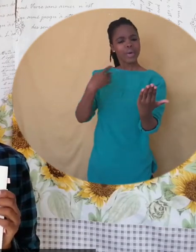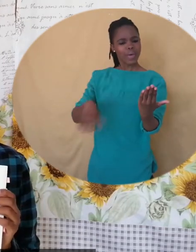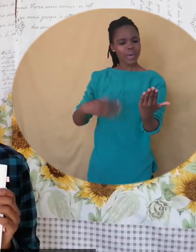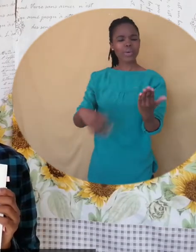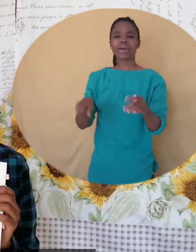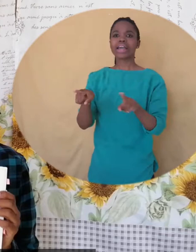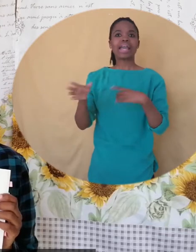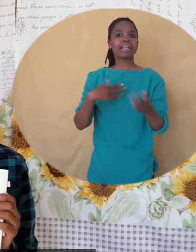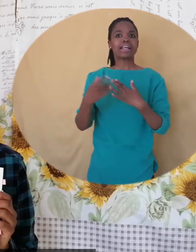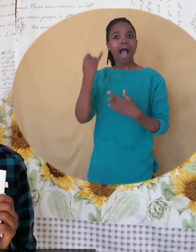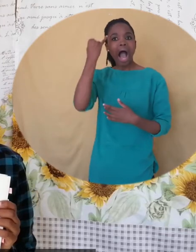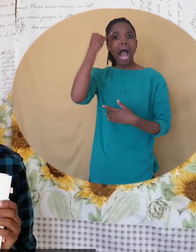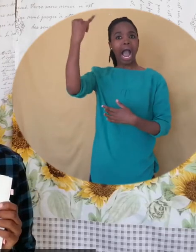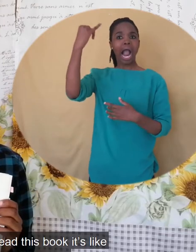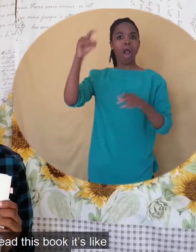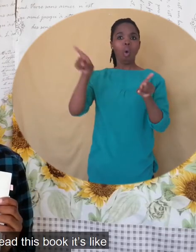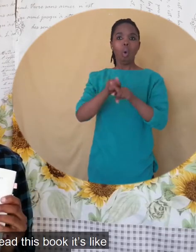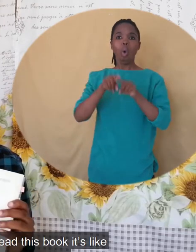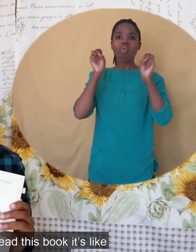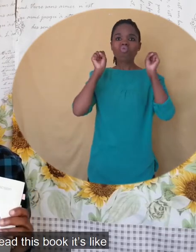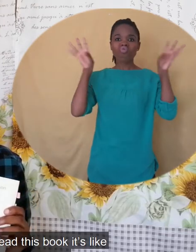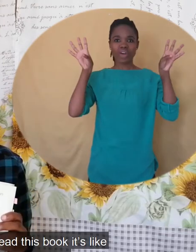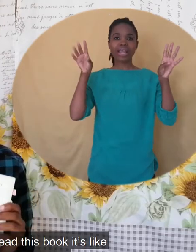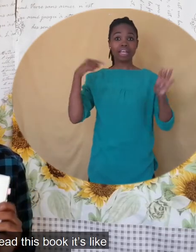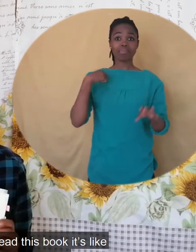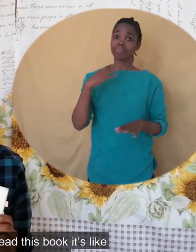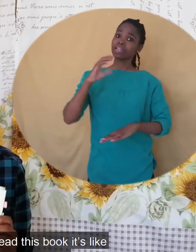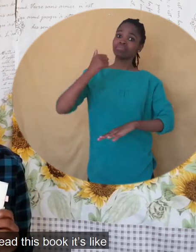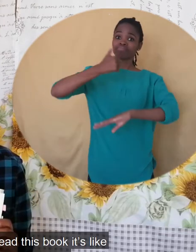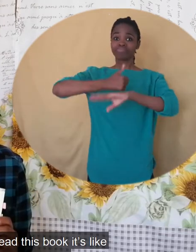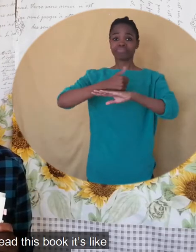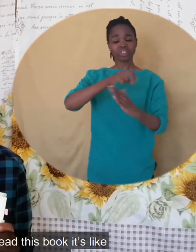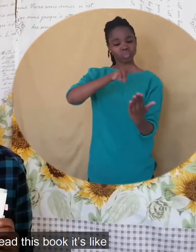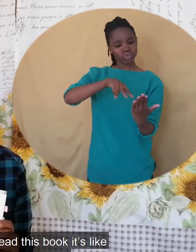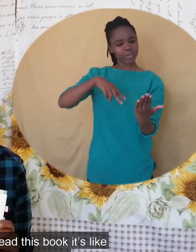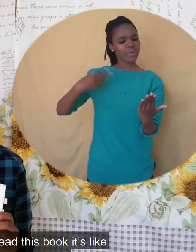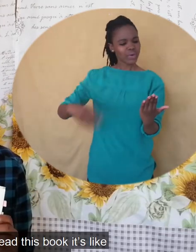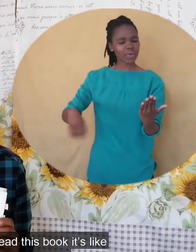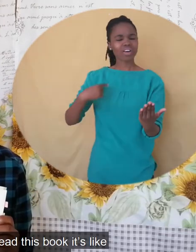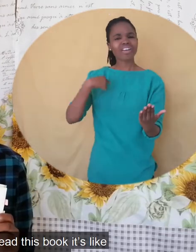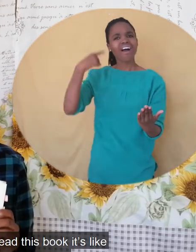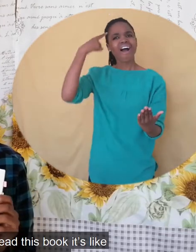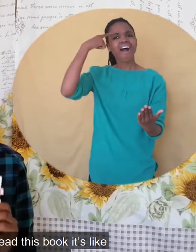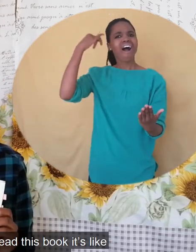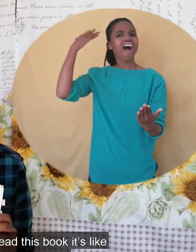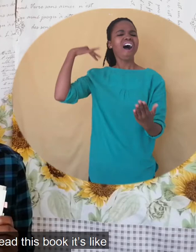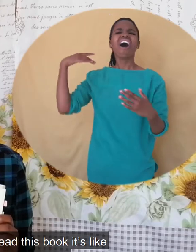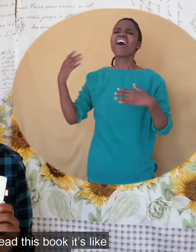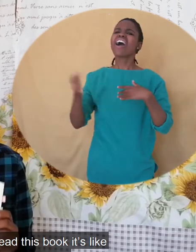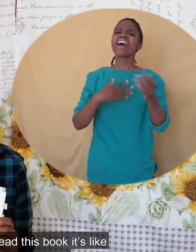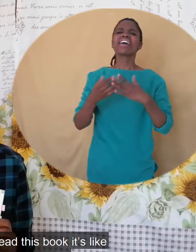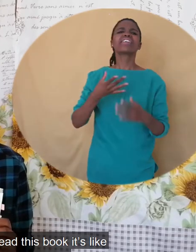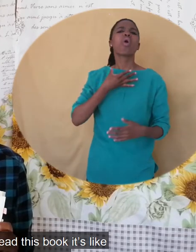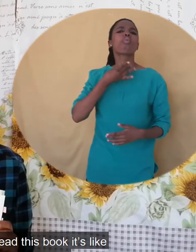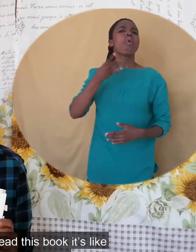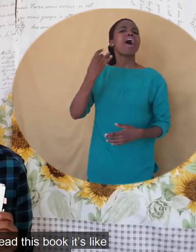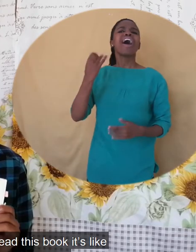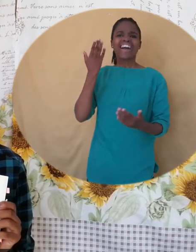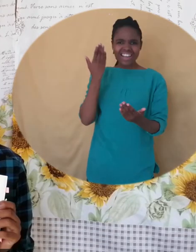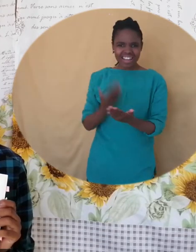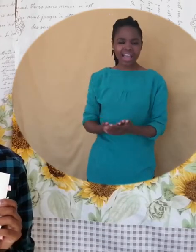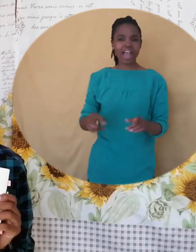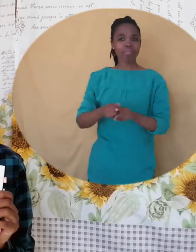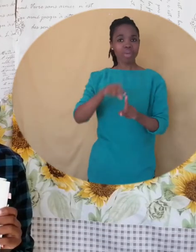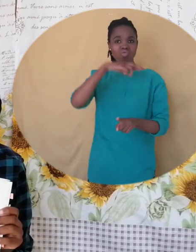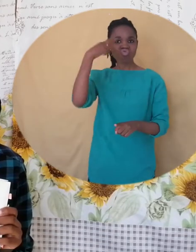glimpse of creating anything. You know, when I read this book, every time I read this book, it's like me remembering that anything is possible.